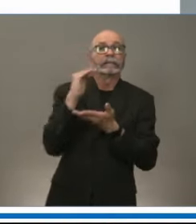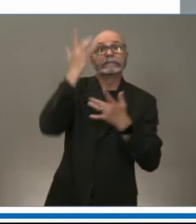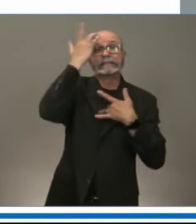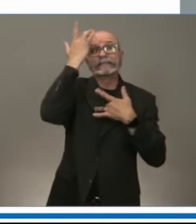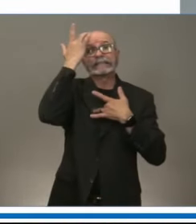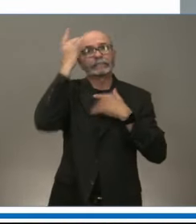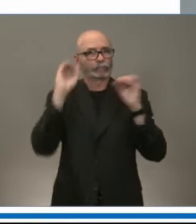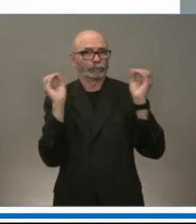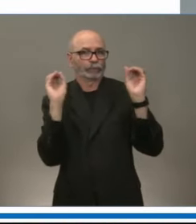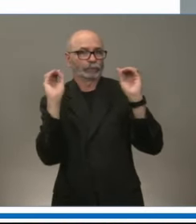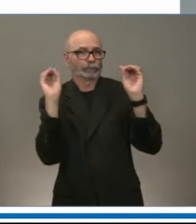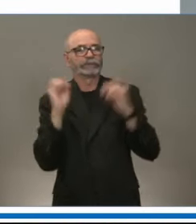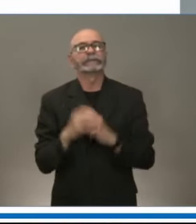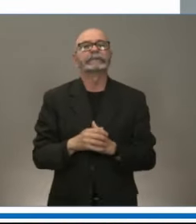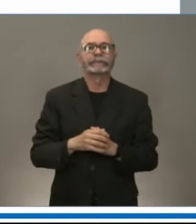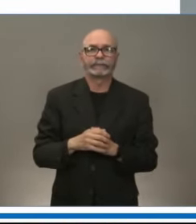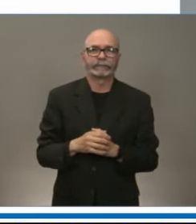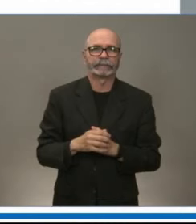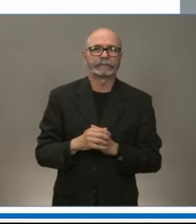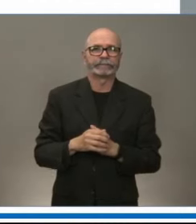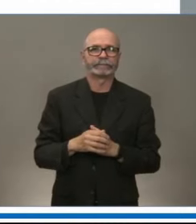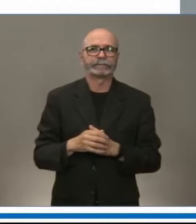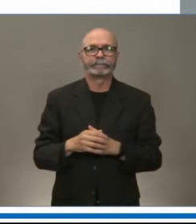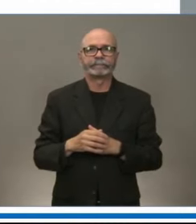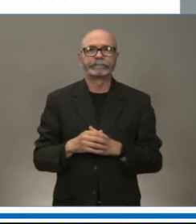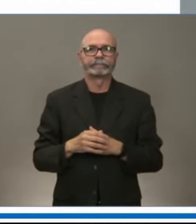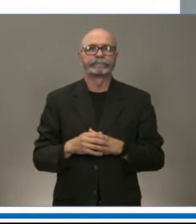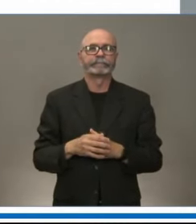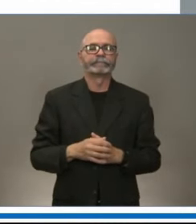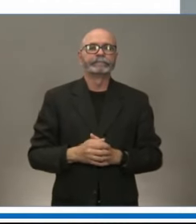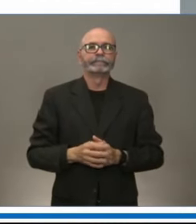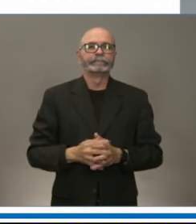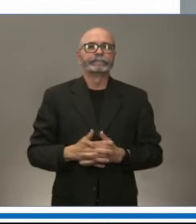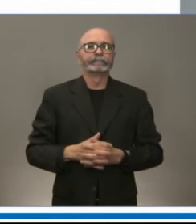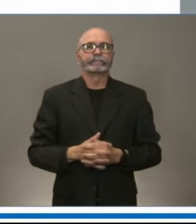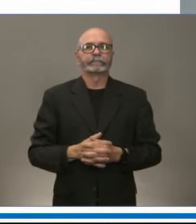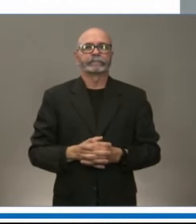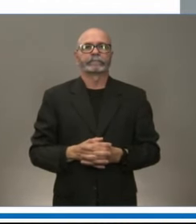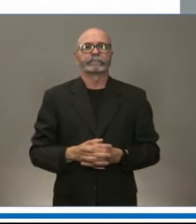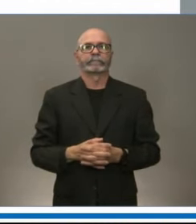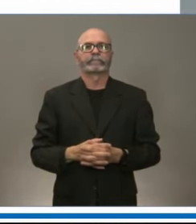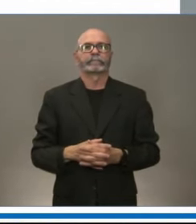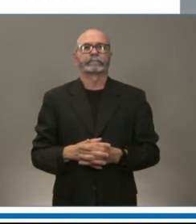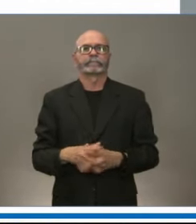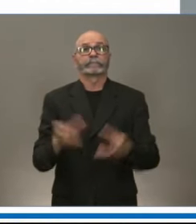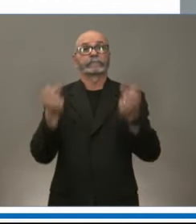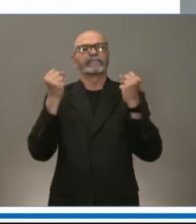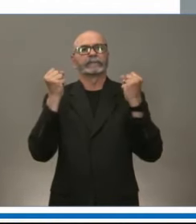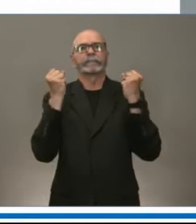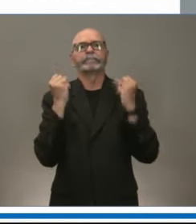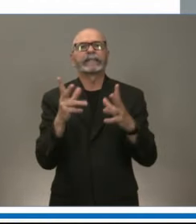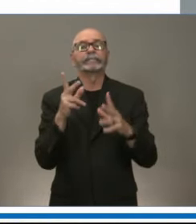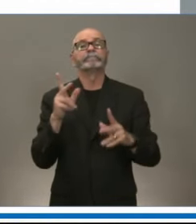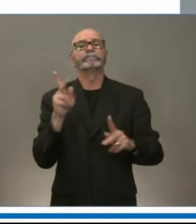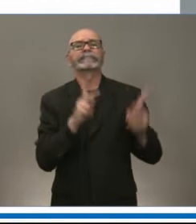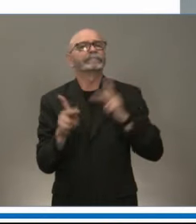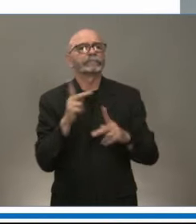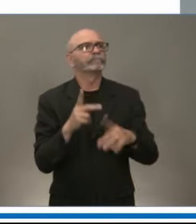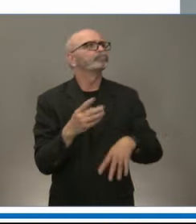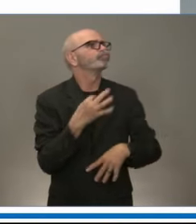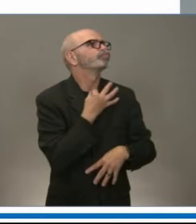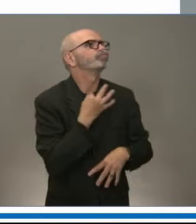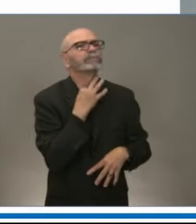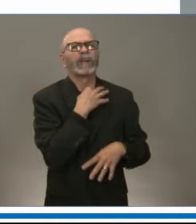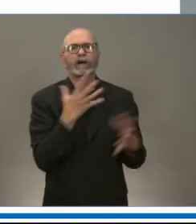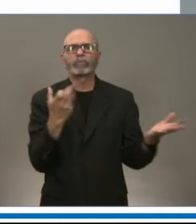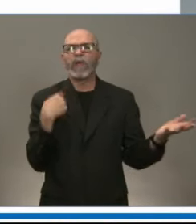There has been a lot of discussion and opinions and questions about masks in the last few days, and I'd